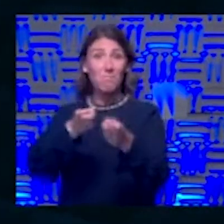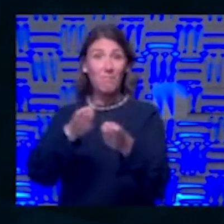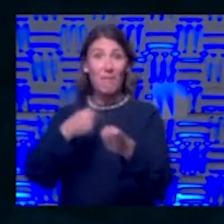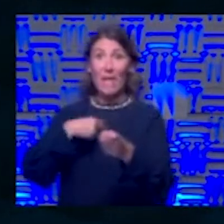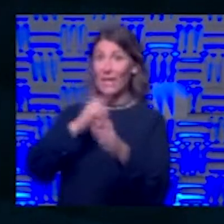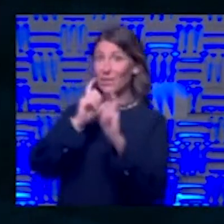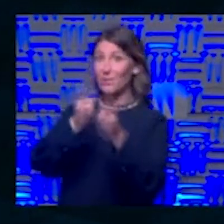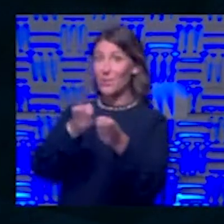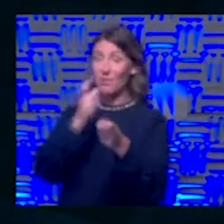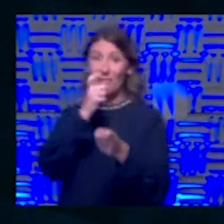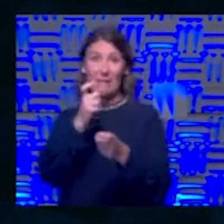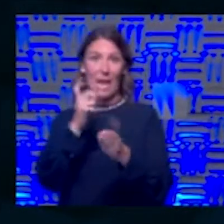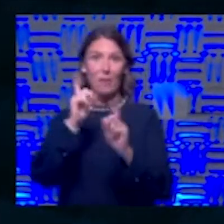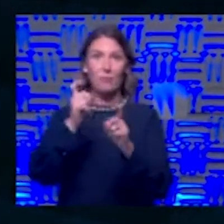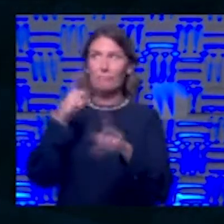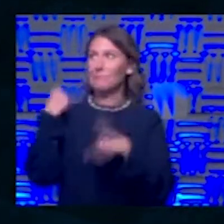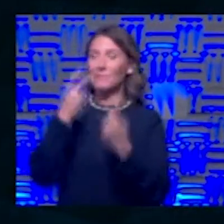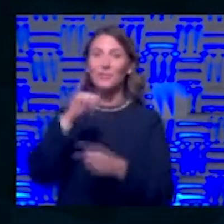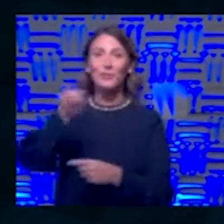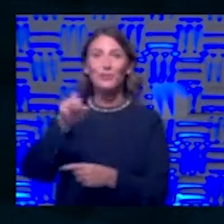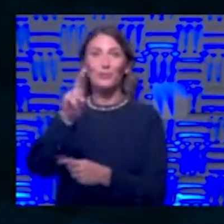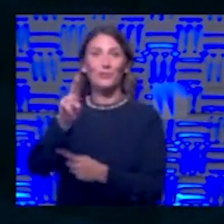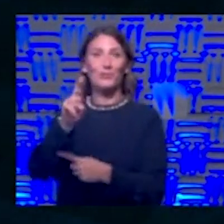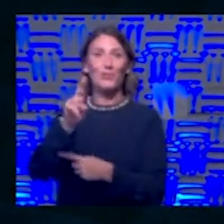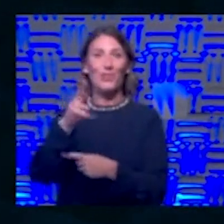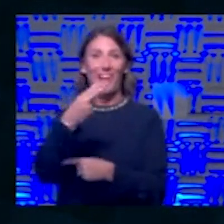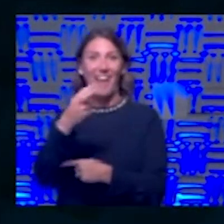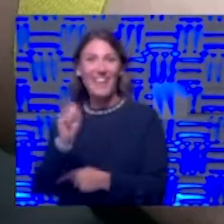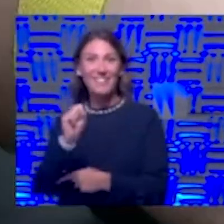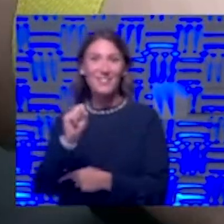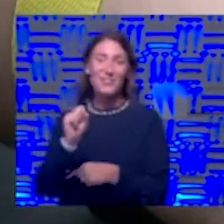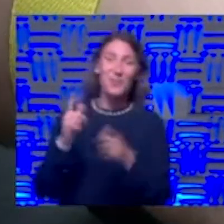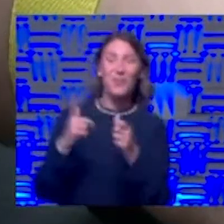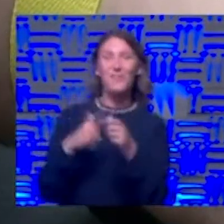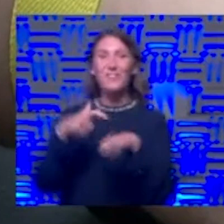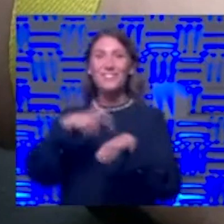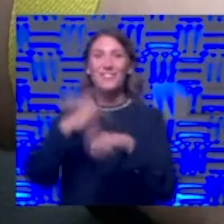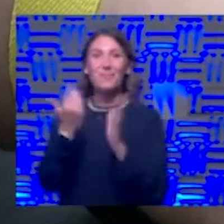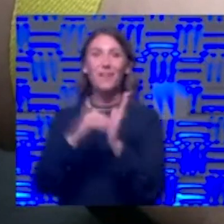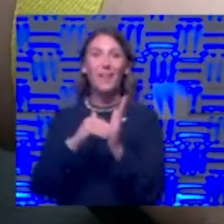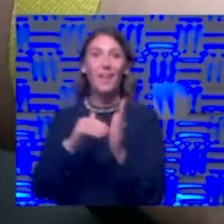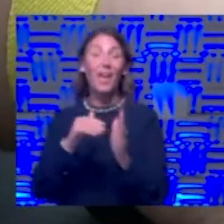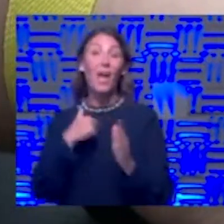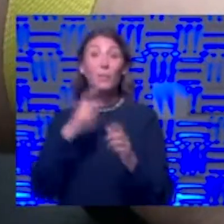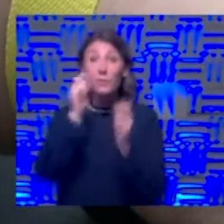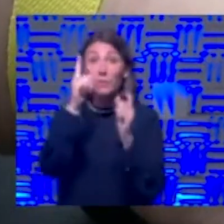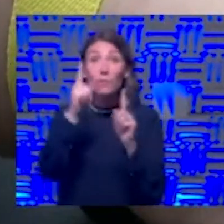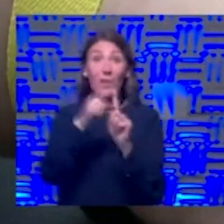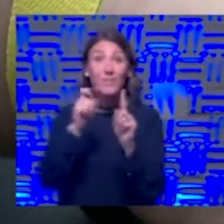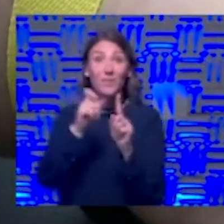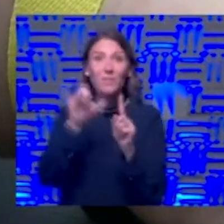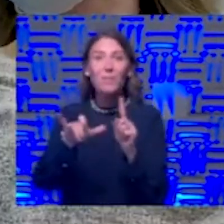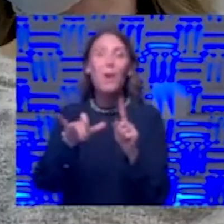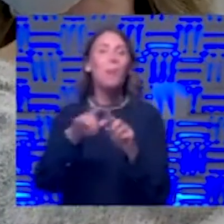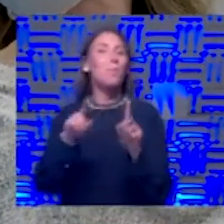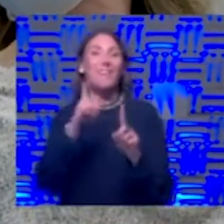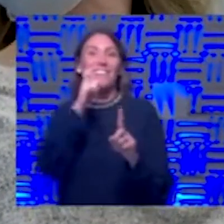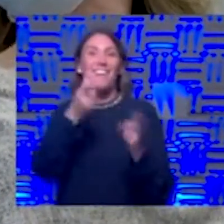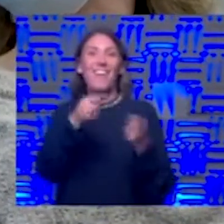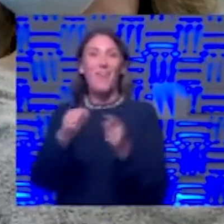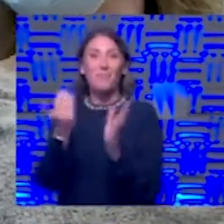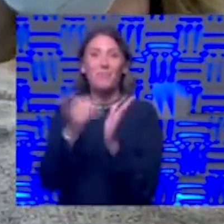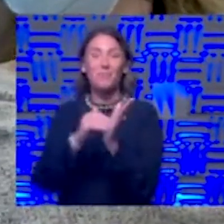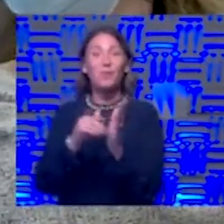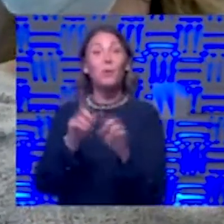and I hadn't donated since I was a junior in high school, so I was practically a first-time donor. So I was a little surprised by that, but I won't let that happen again. So they said